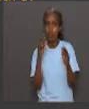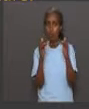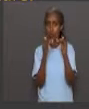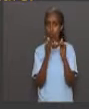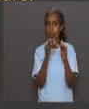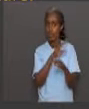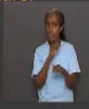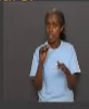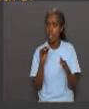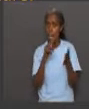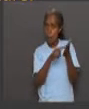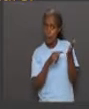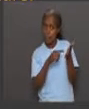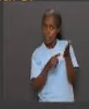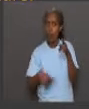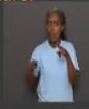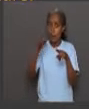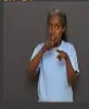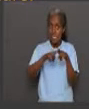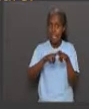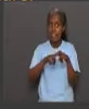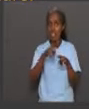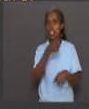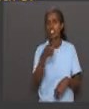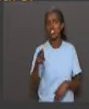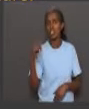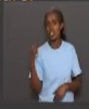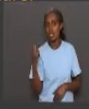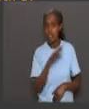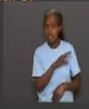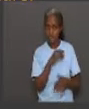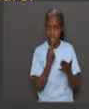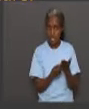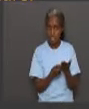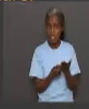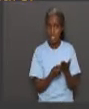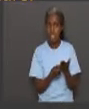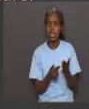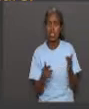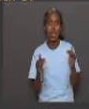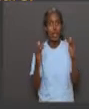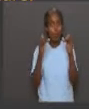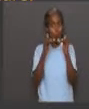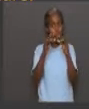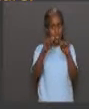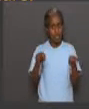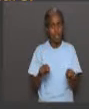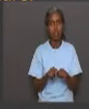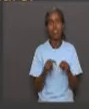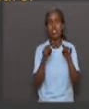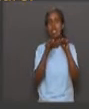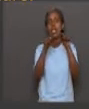perpendicular bisectors of each other, then the quadrilateral is a square.